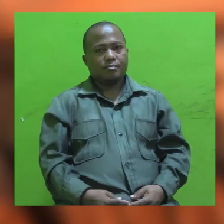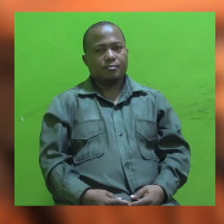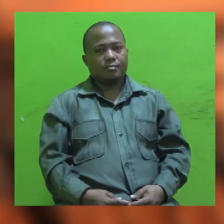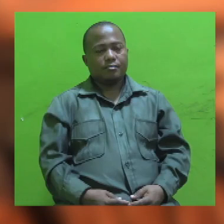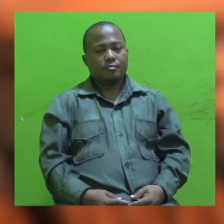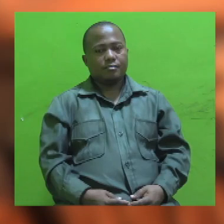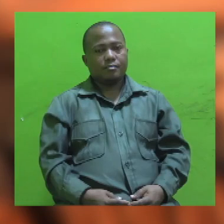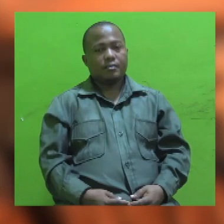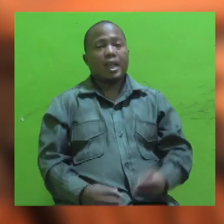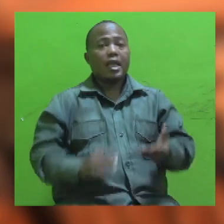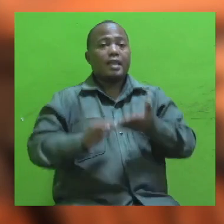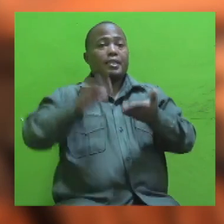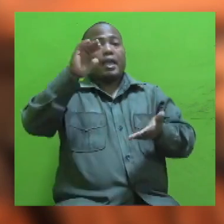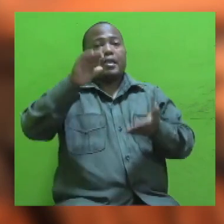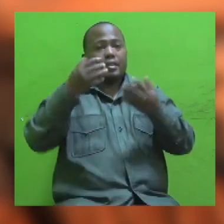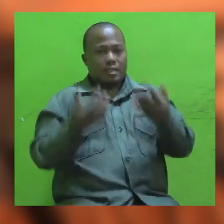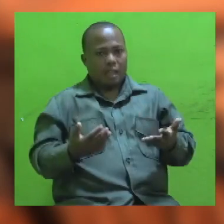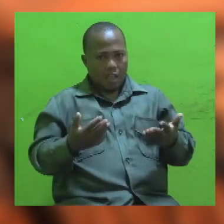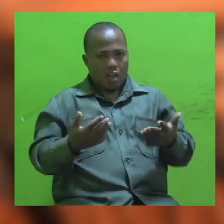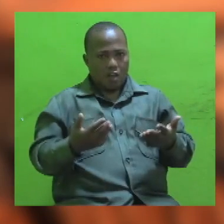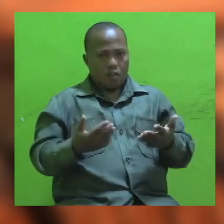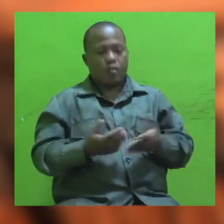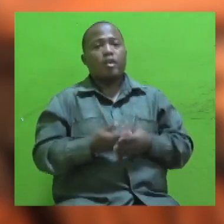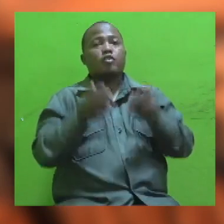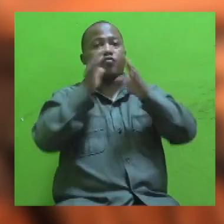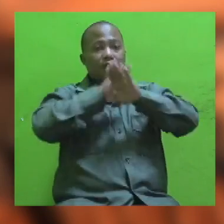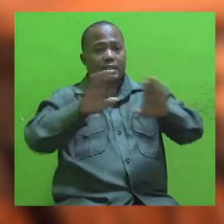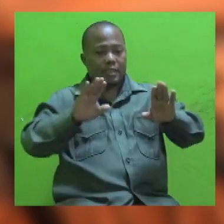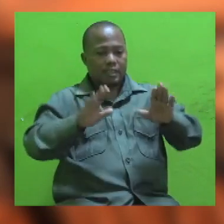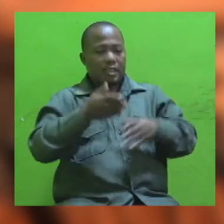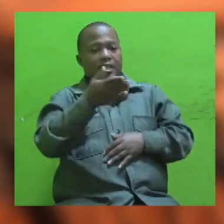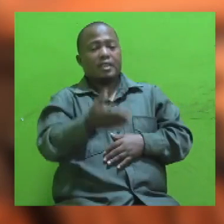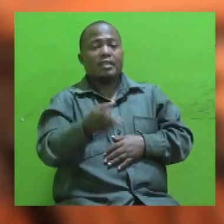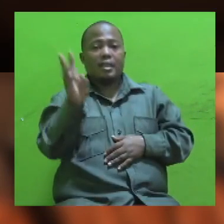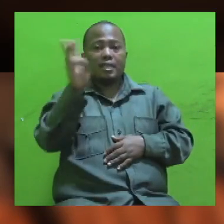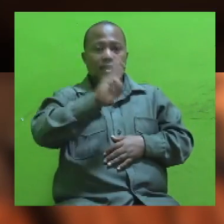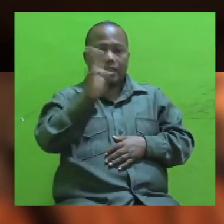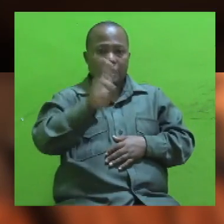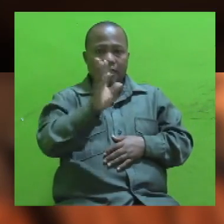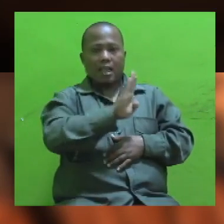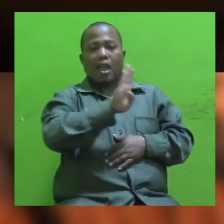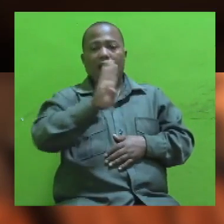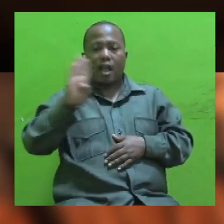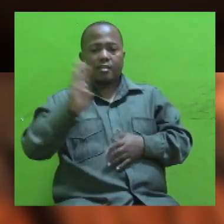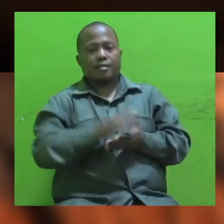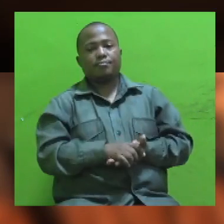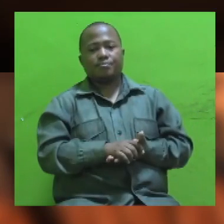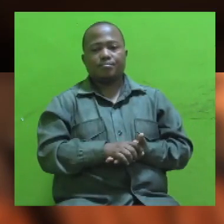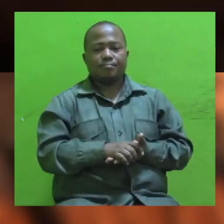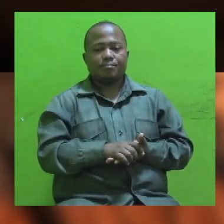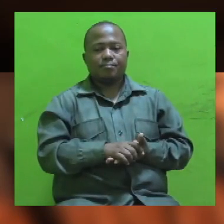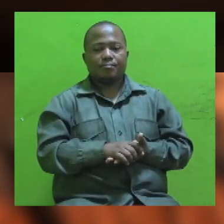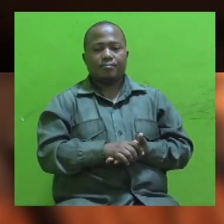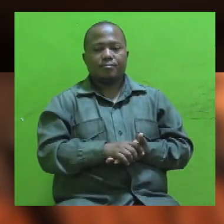Moreover, let us finish with the district council roles. There are various roles